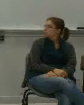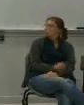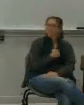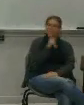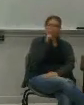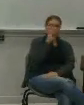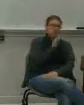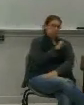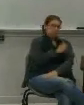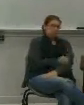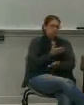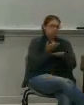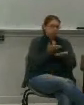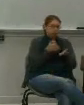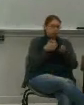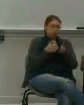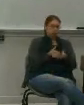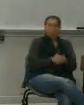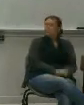energy yielding pathway.